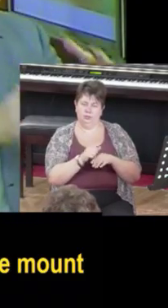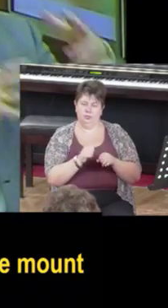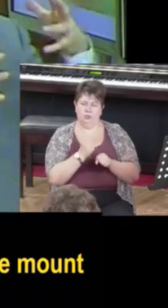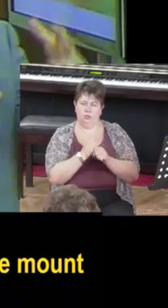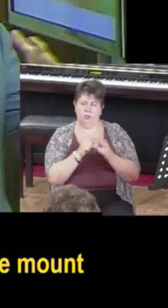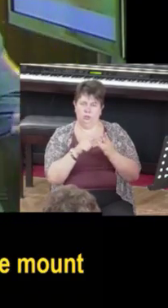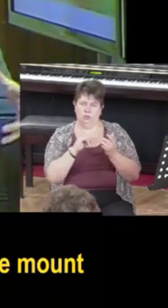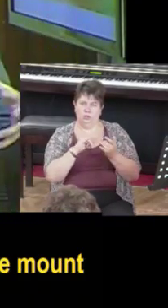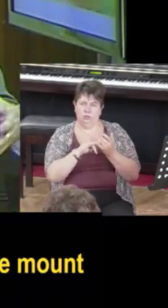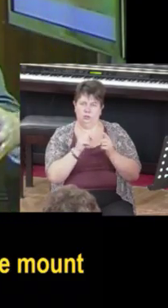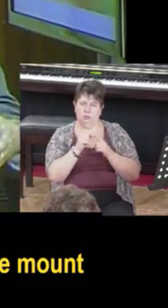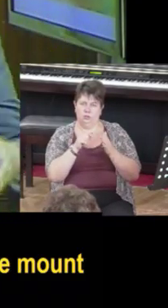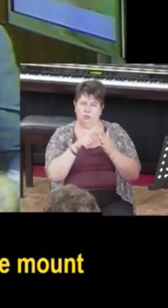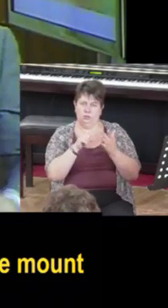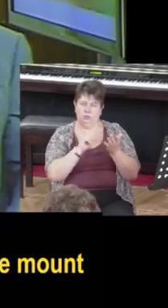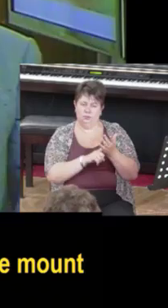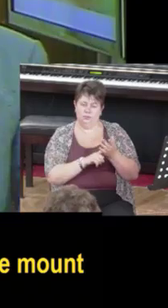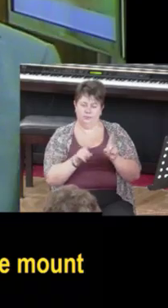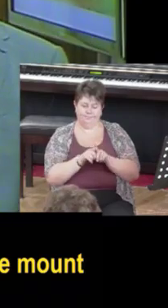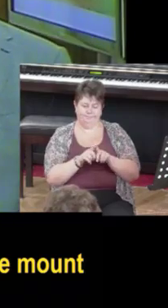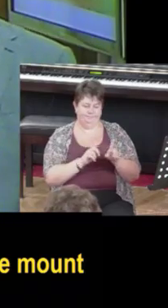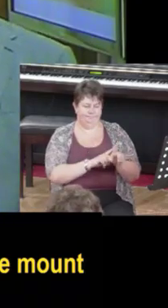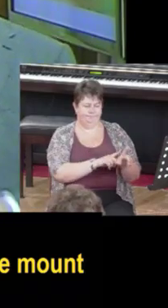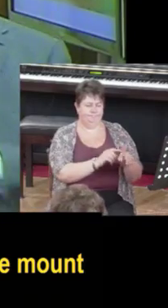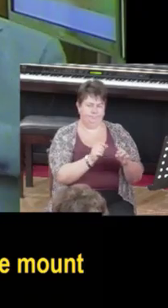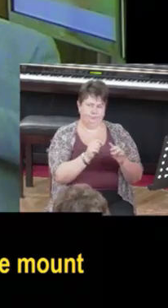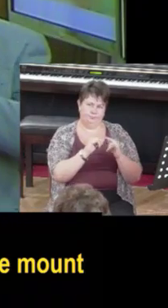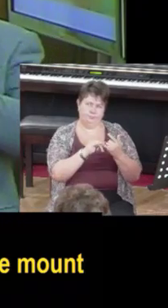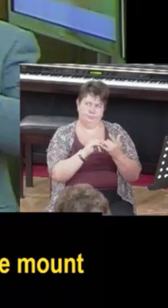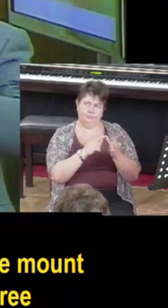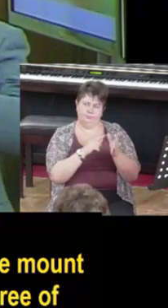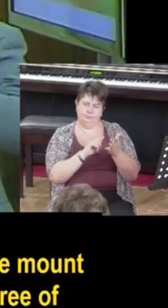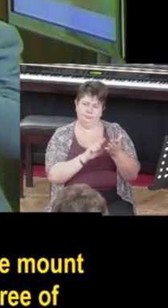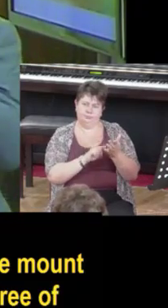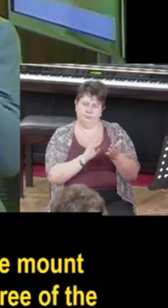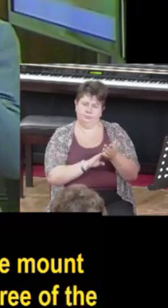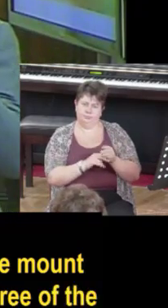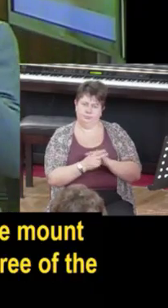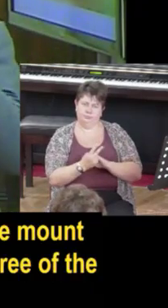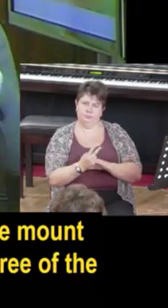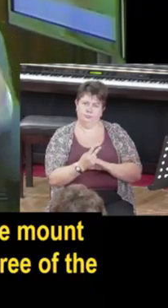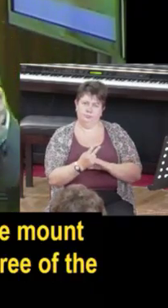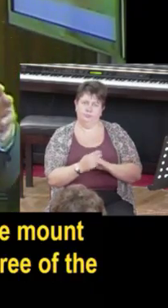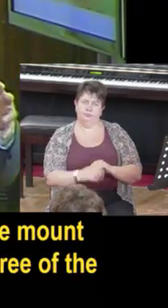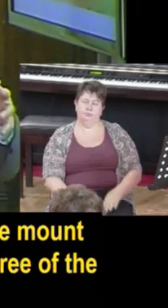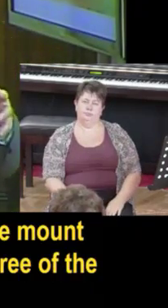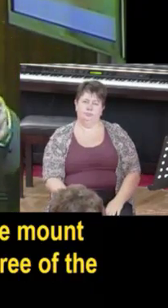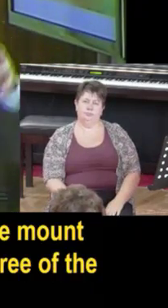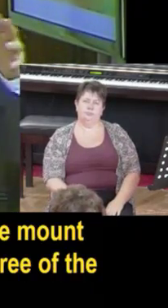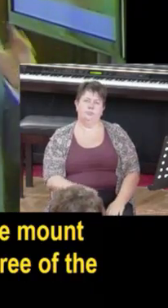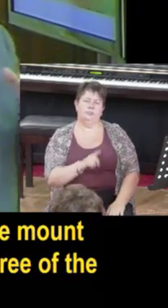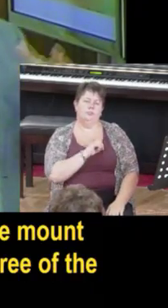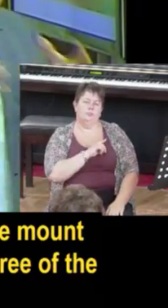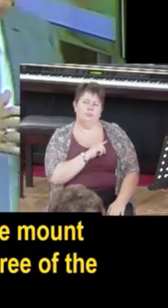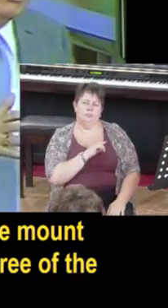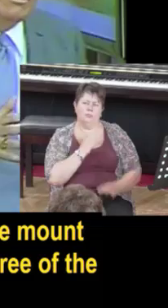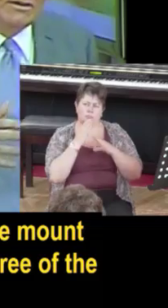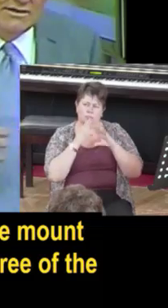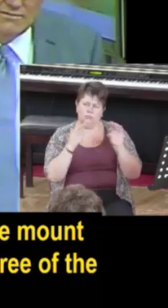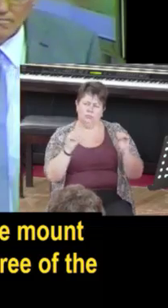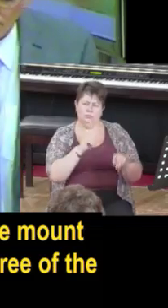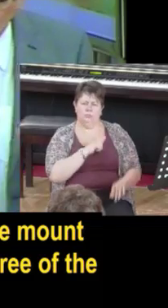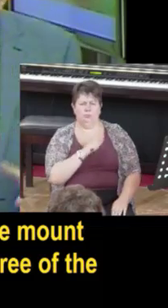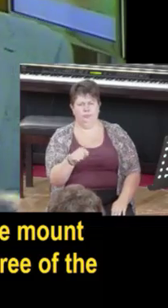these words in Psalm 2. Now, why am I making that point? I'll tell you why. It's really